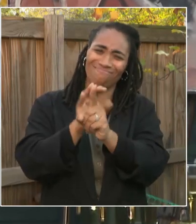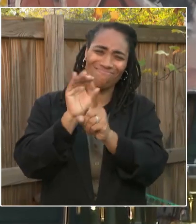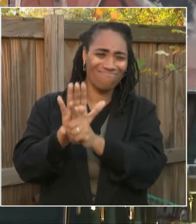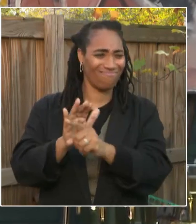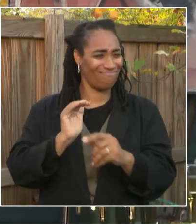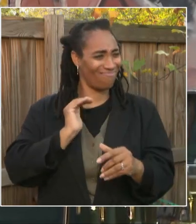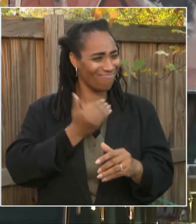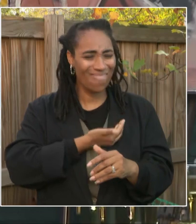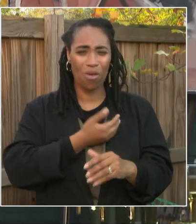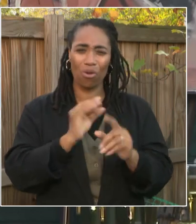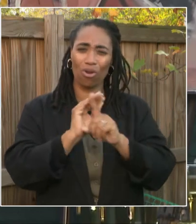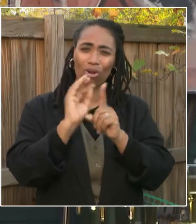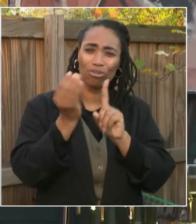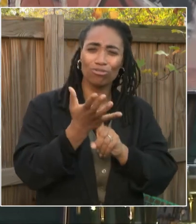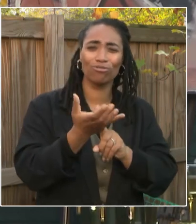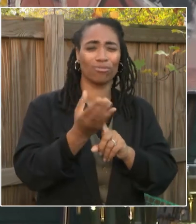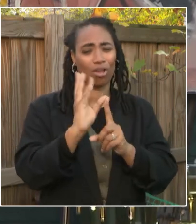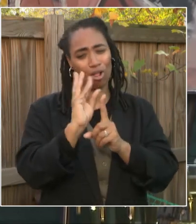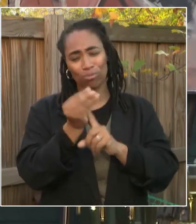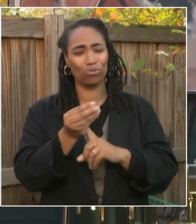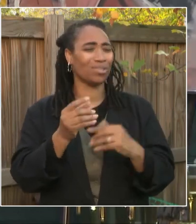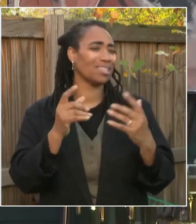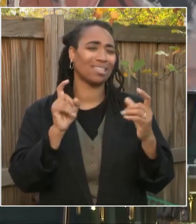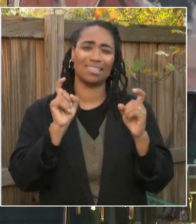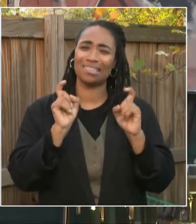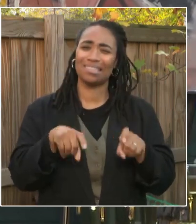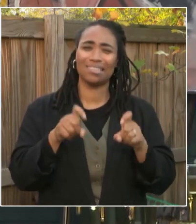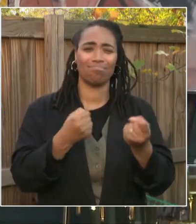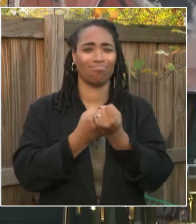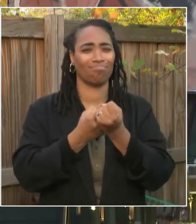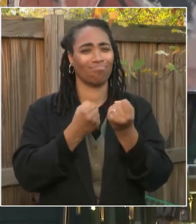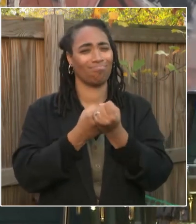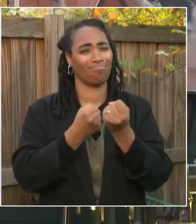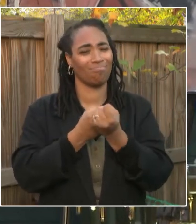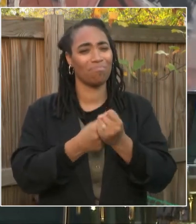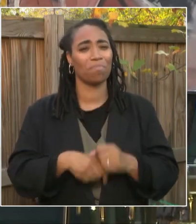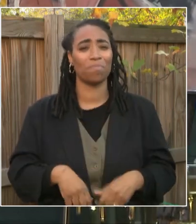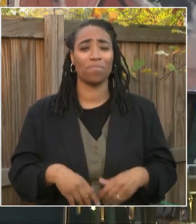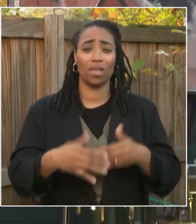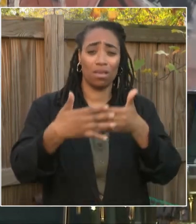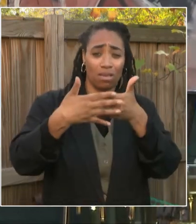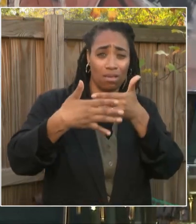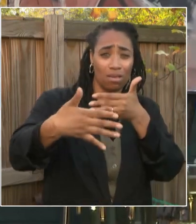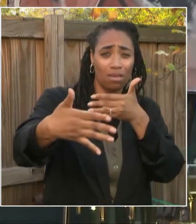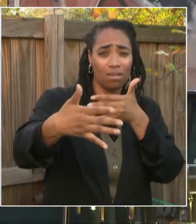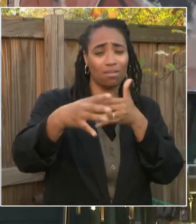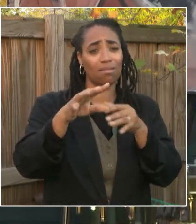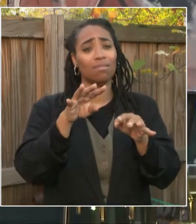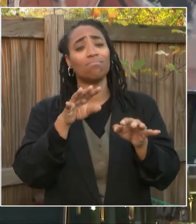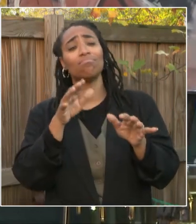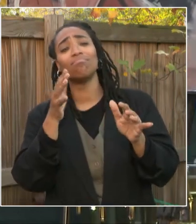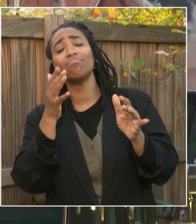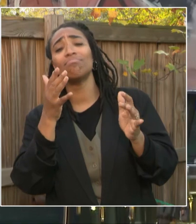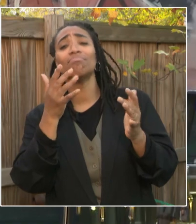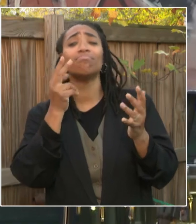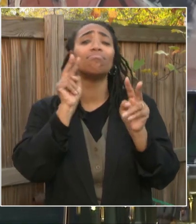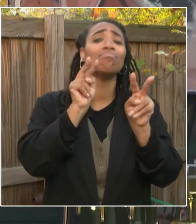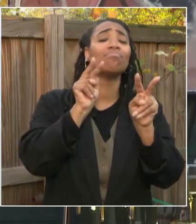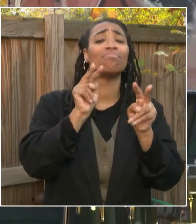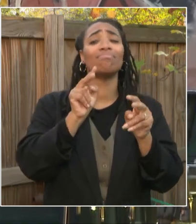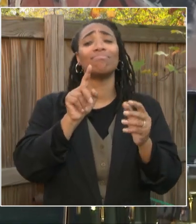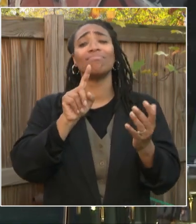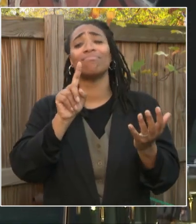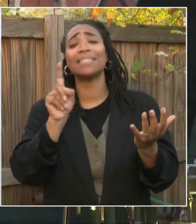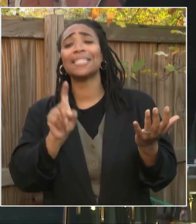this, the days ahead are uncertain, but our commitment and our resolve